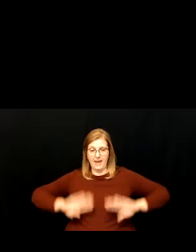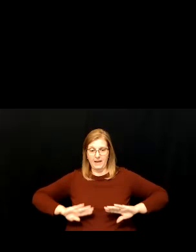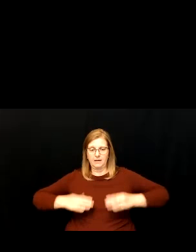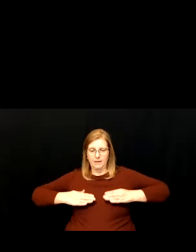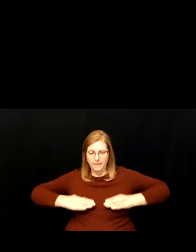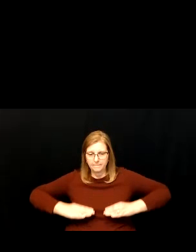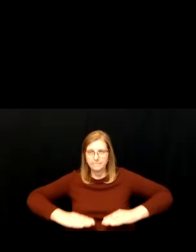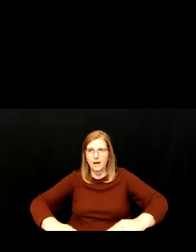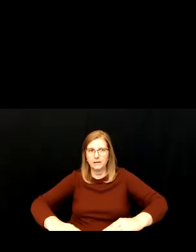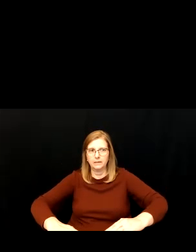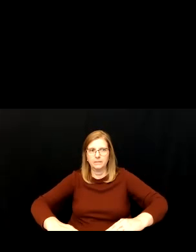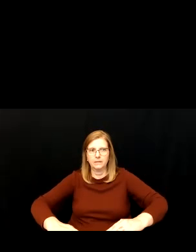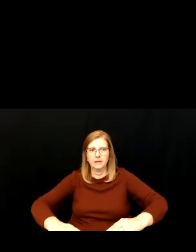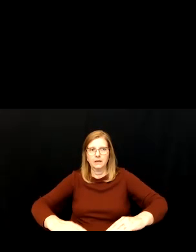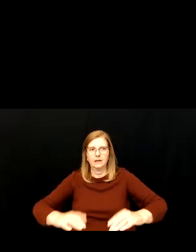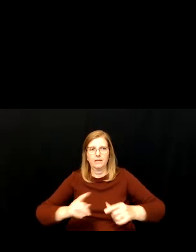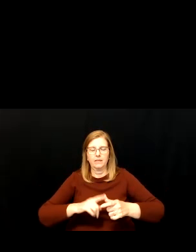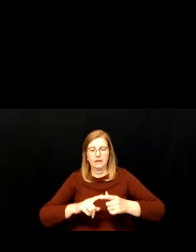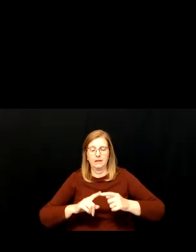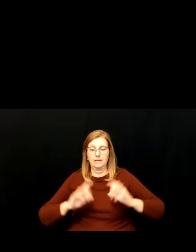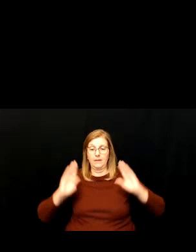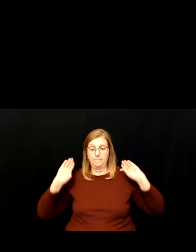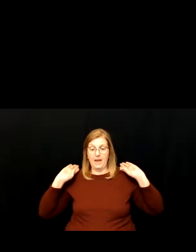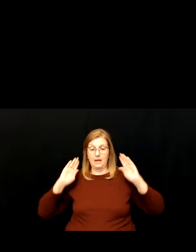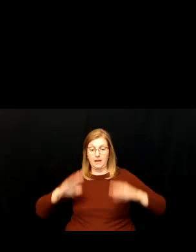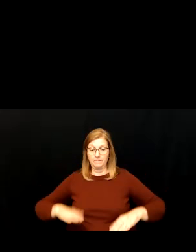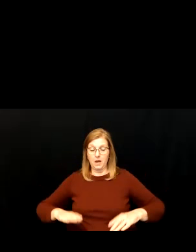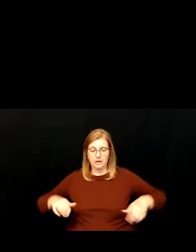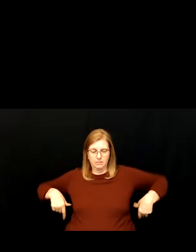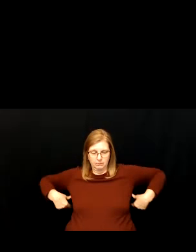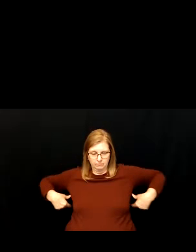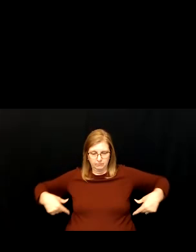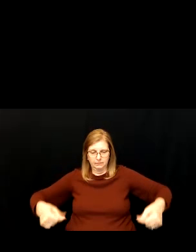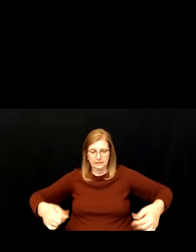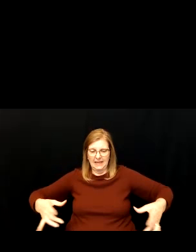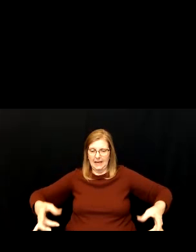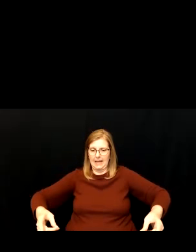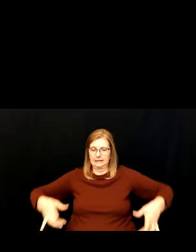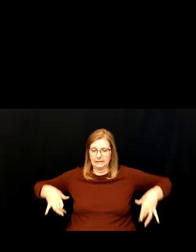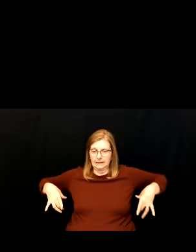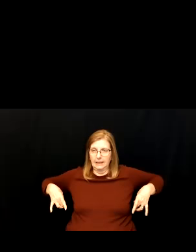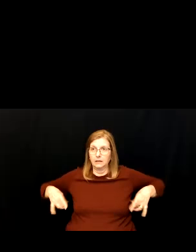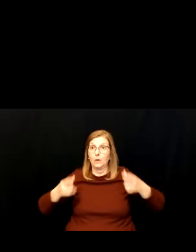seat, and then a connector to the side so it connects them. And so basically what happens is that when you sit down in it,